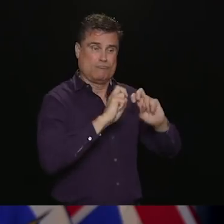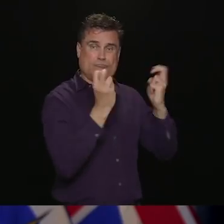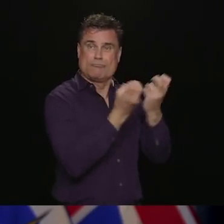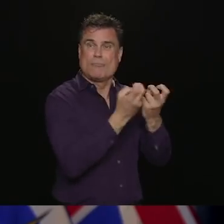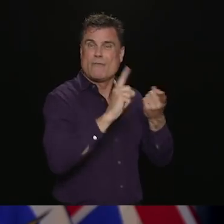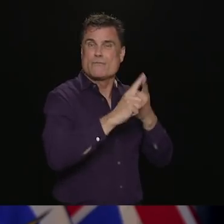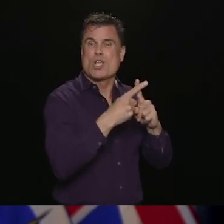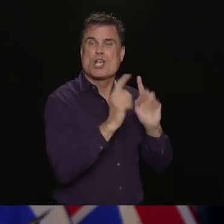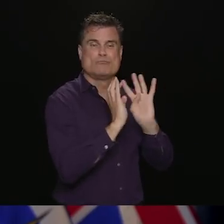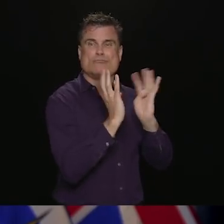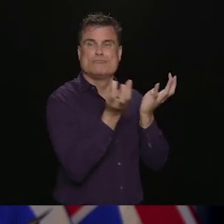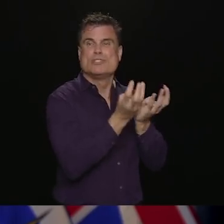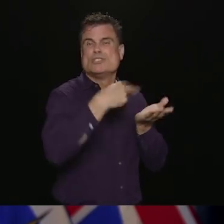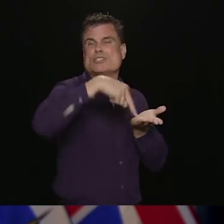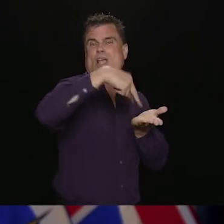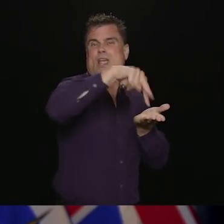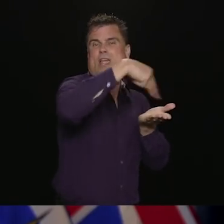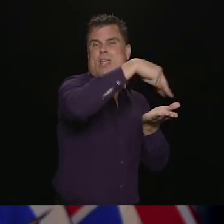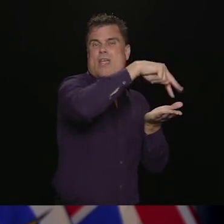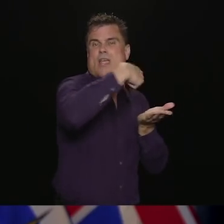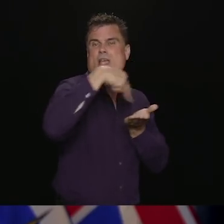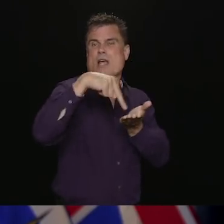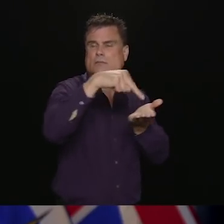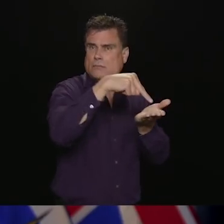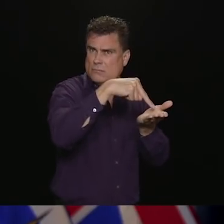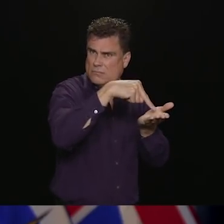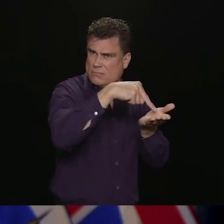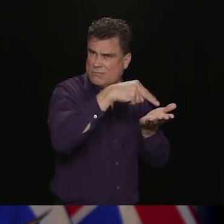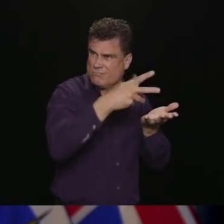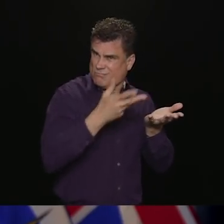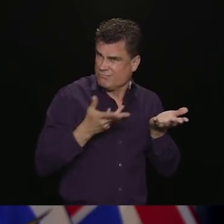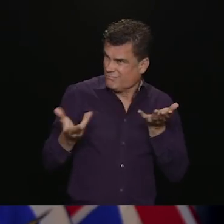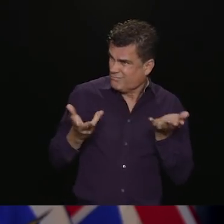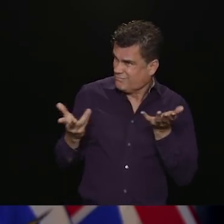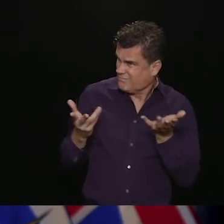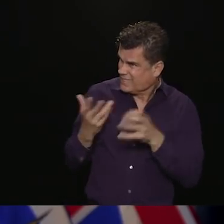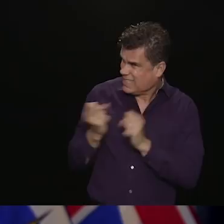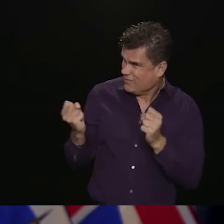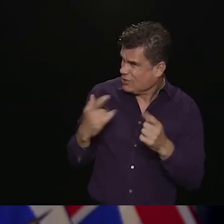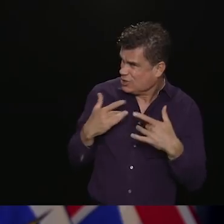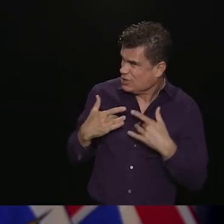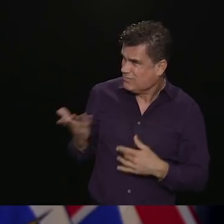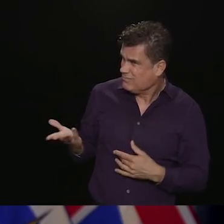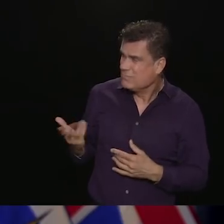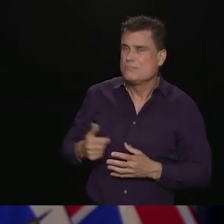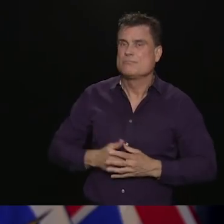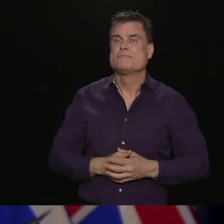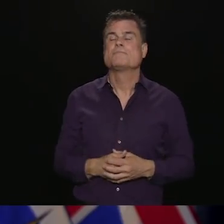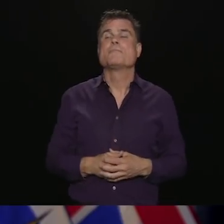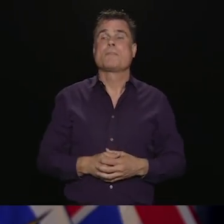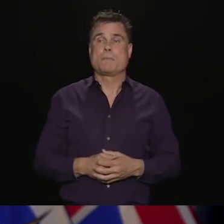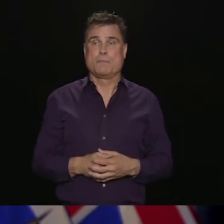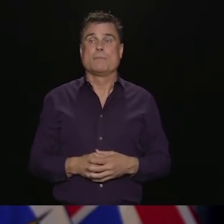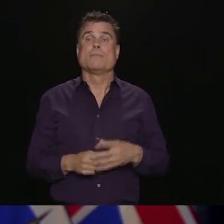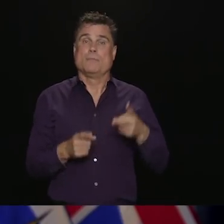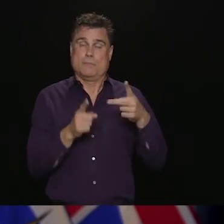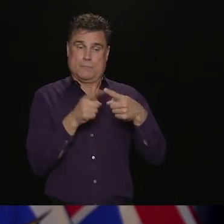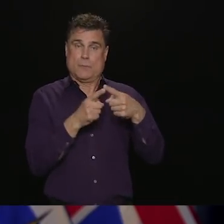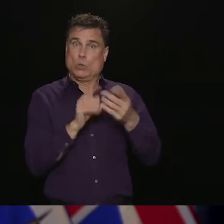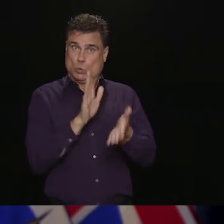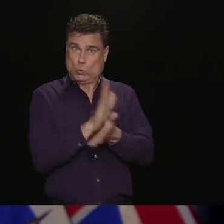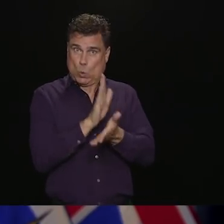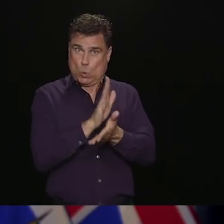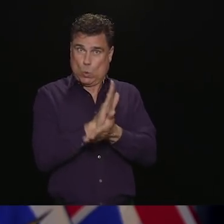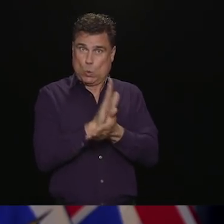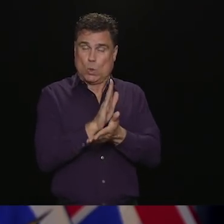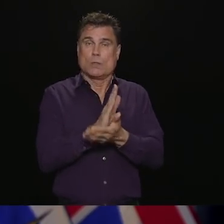Yeah. So schools, I think, you know what? We knew that it was going to be a challenging thing, but the schools have gone really